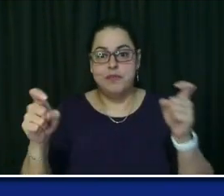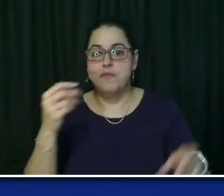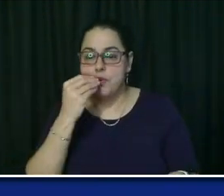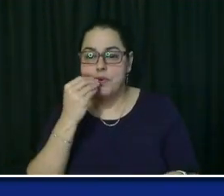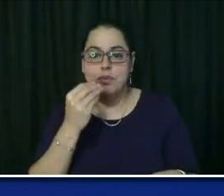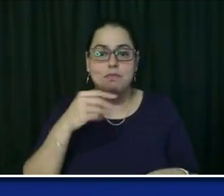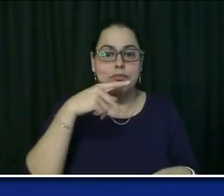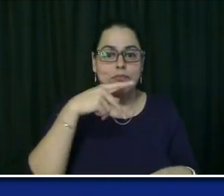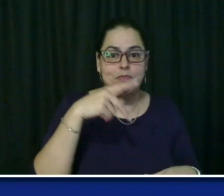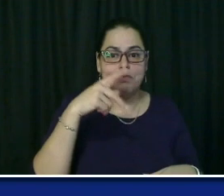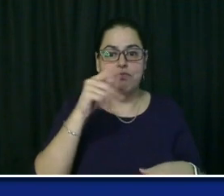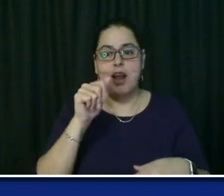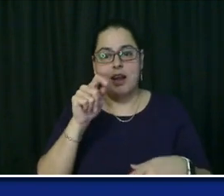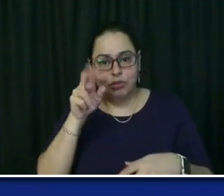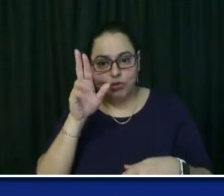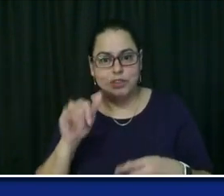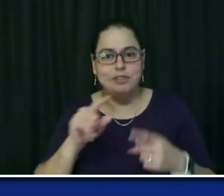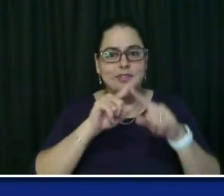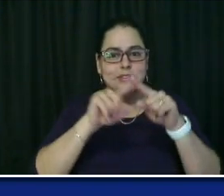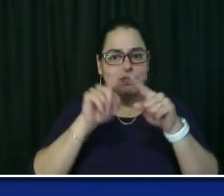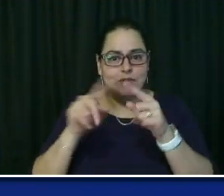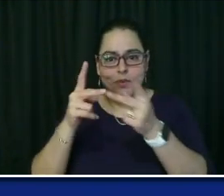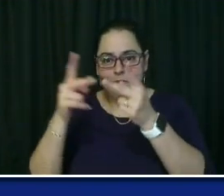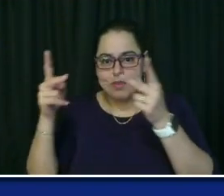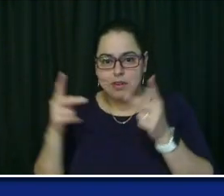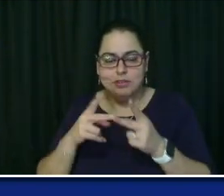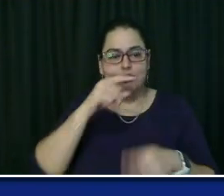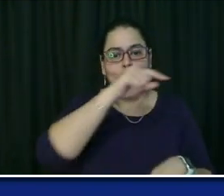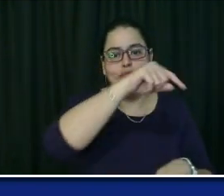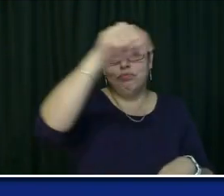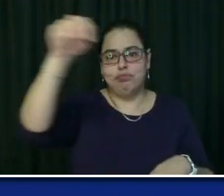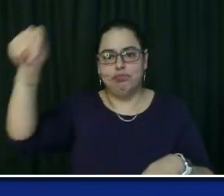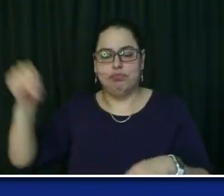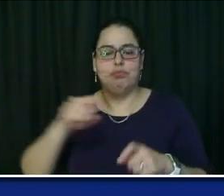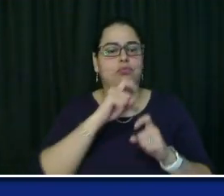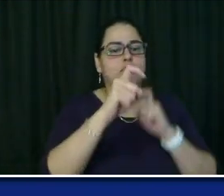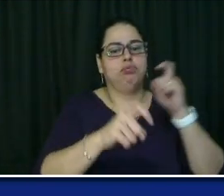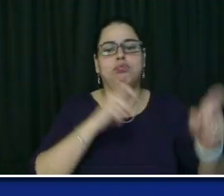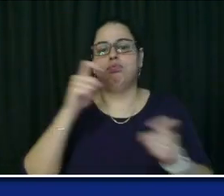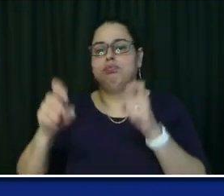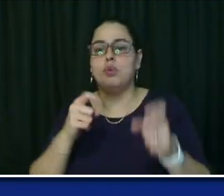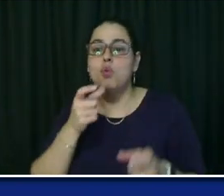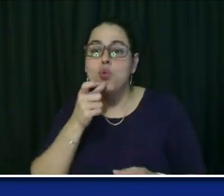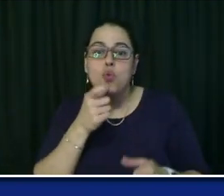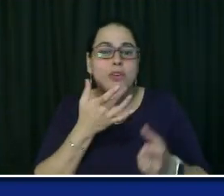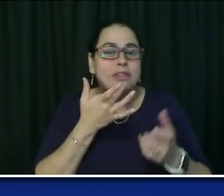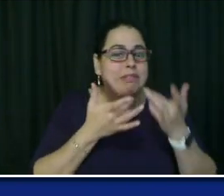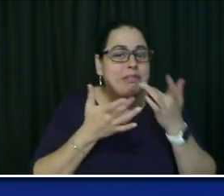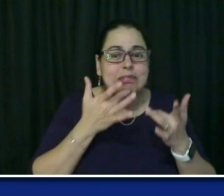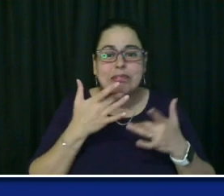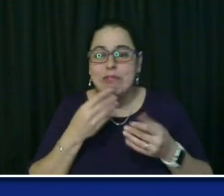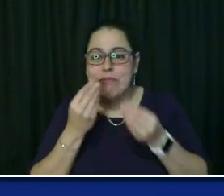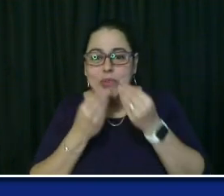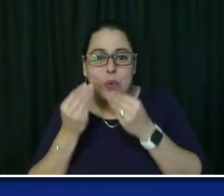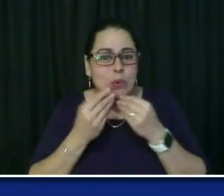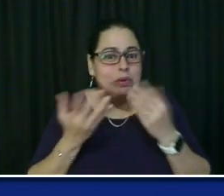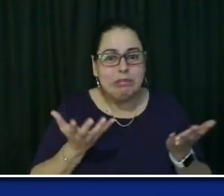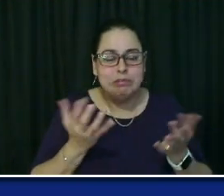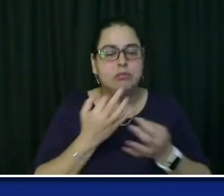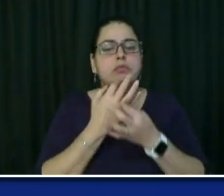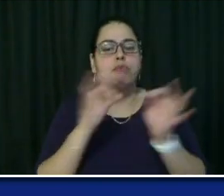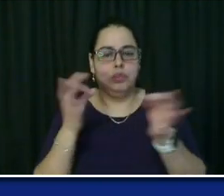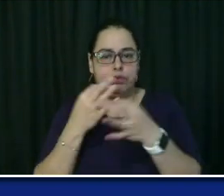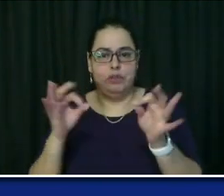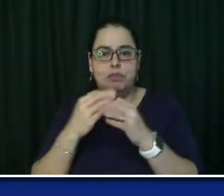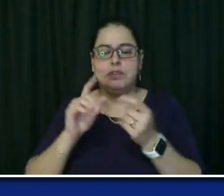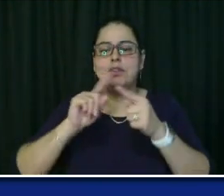to subsidize some of the innovative pilot programs that are happening in different communities that may be a path for us to deal with it. We don't think